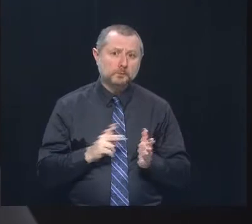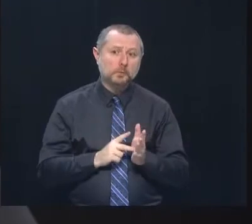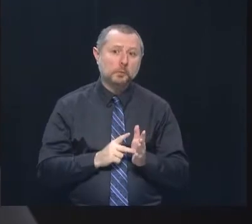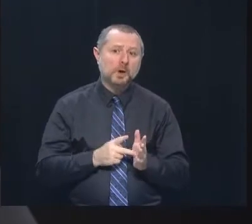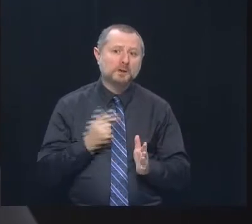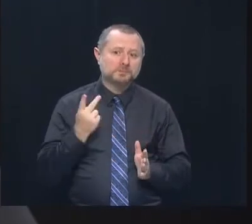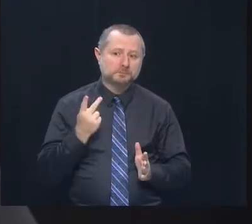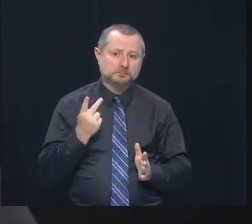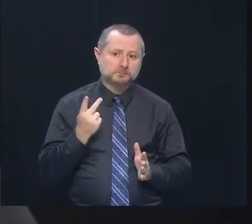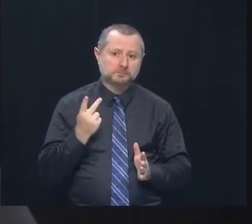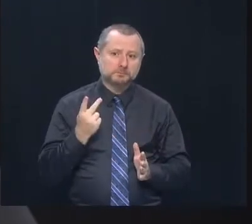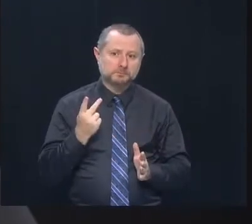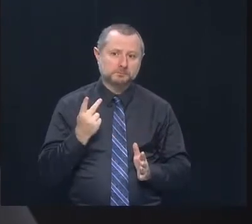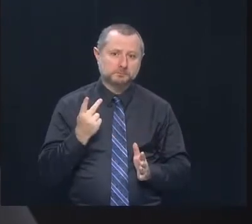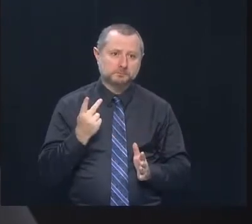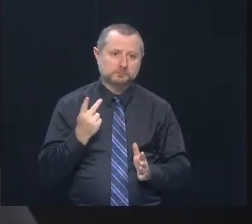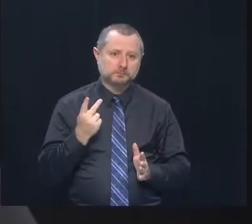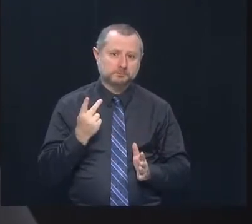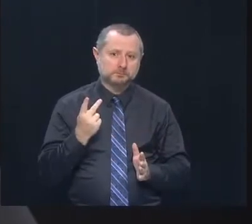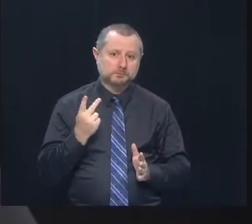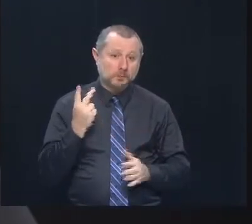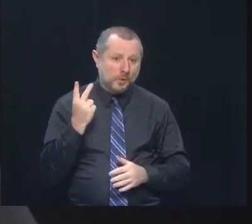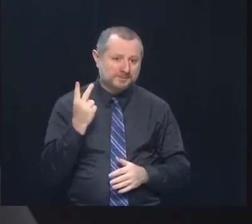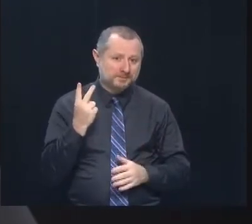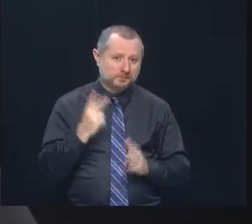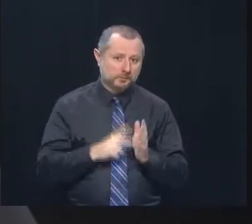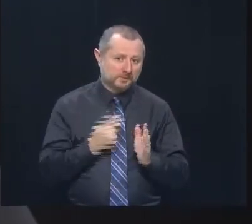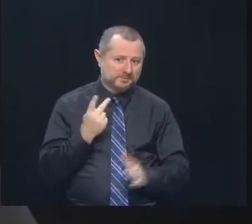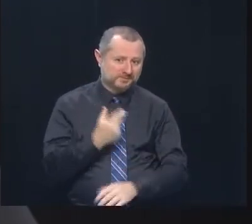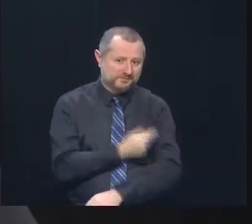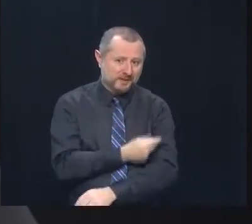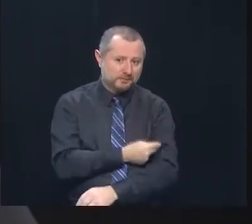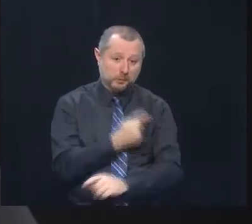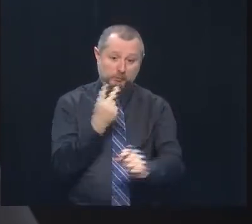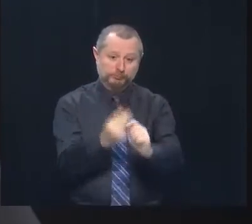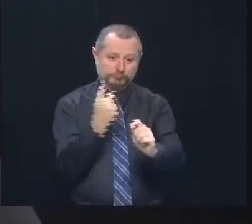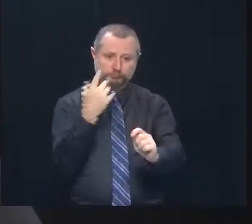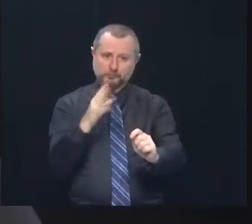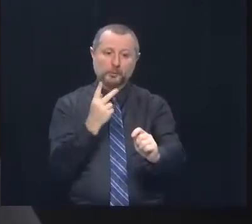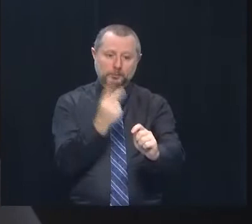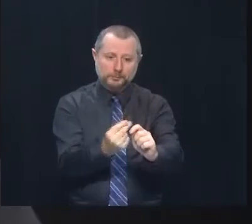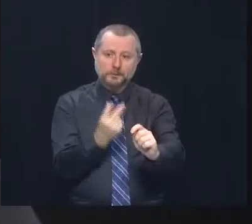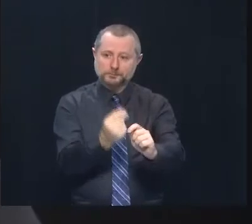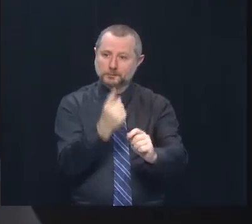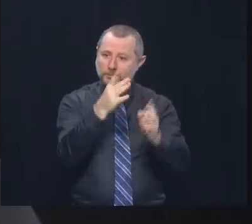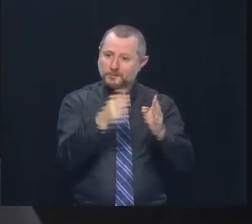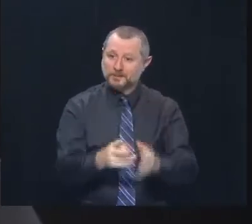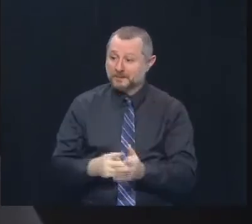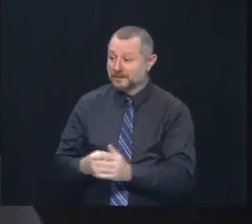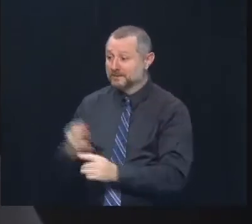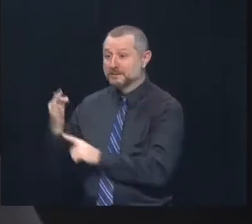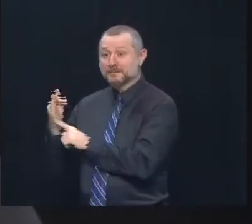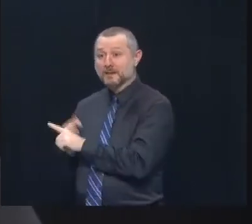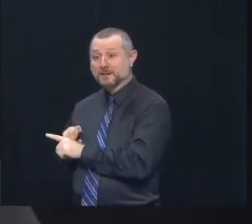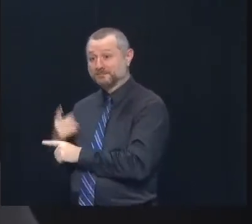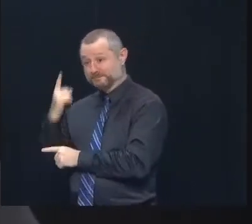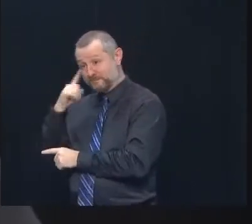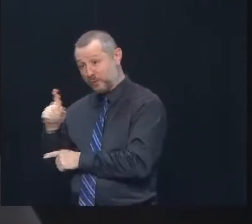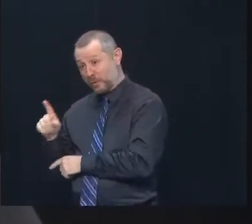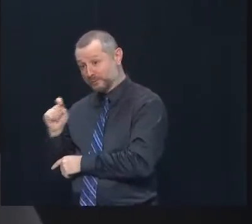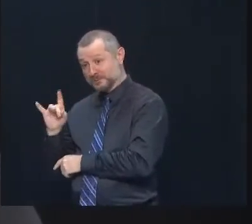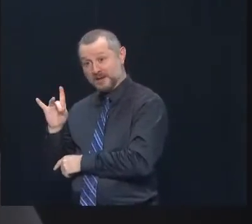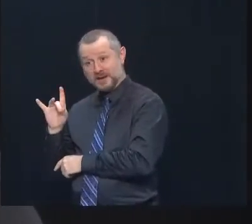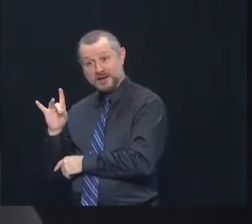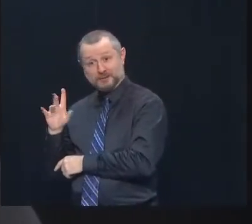twice. Twice. If it took you 9 months to do